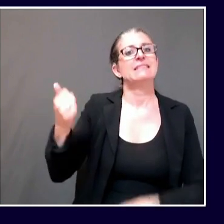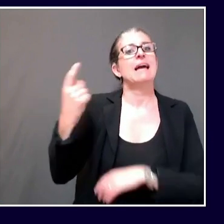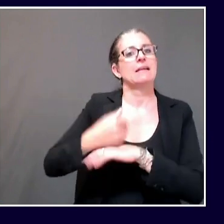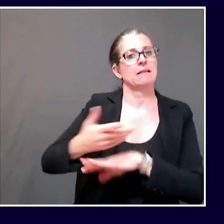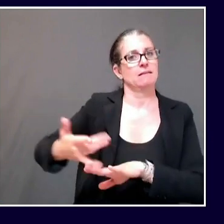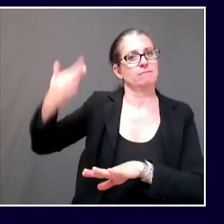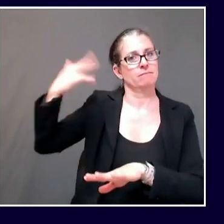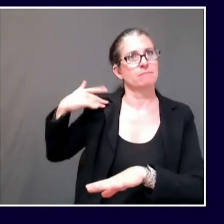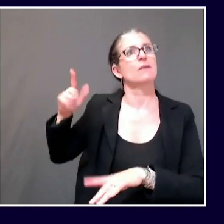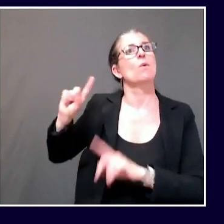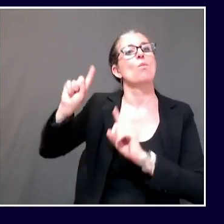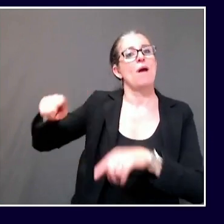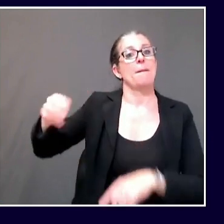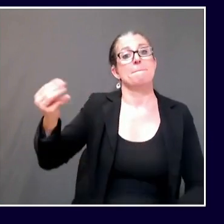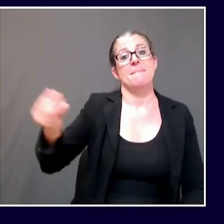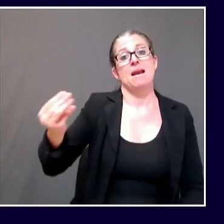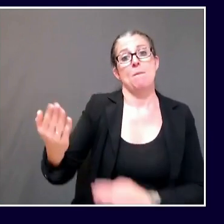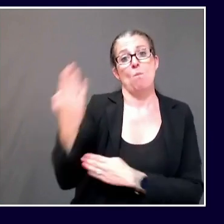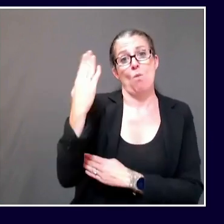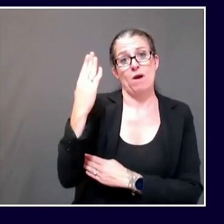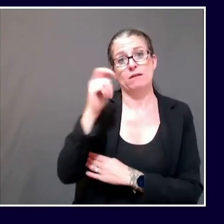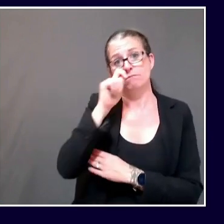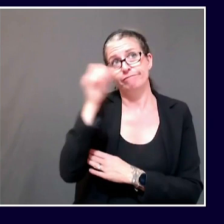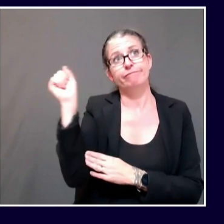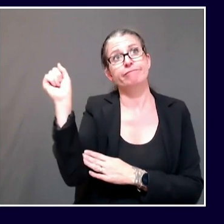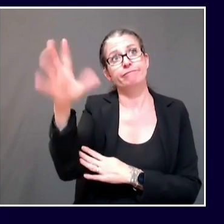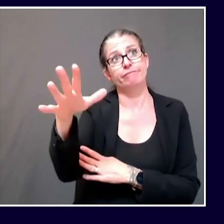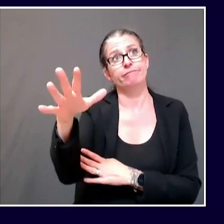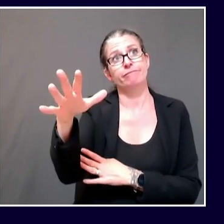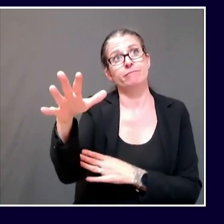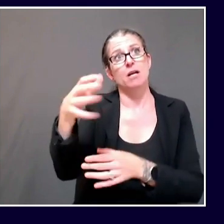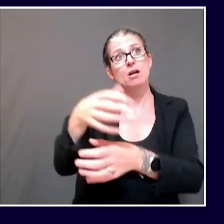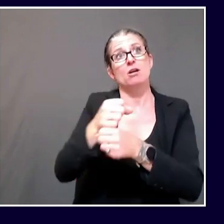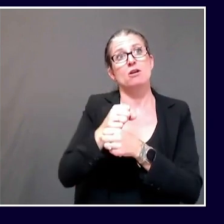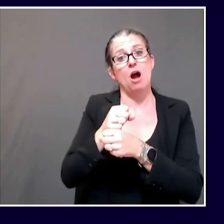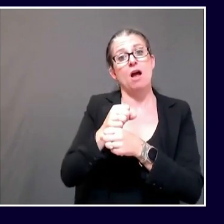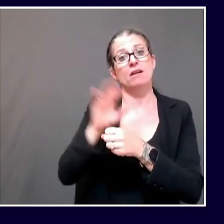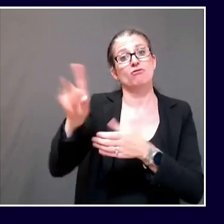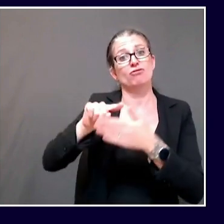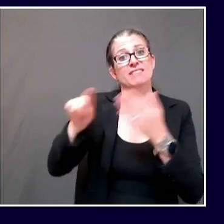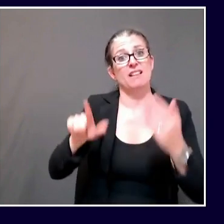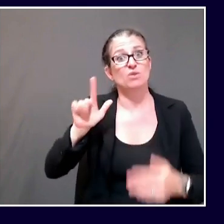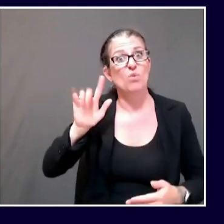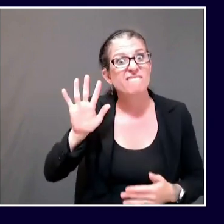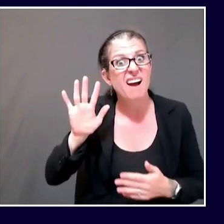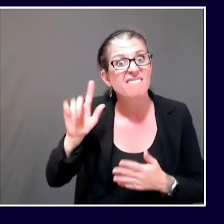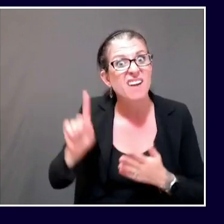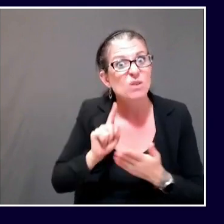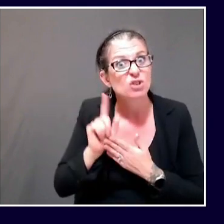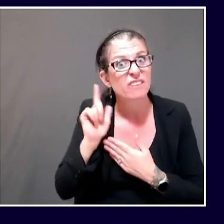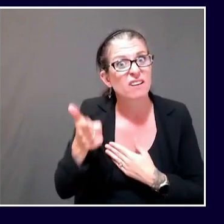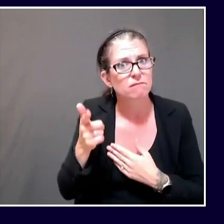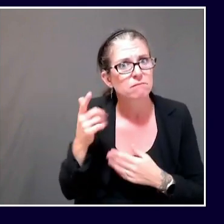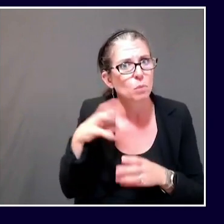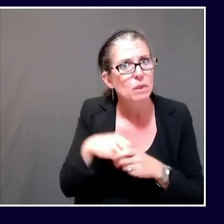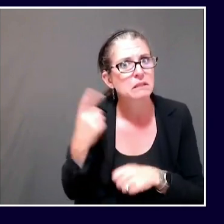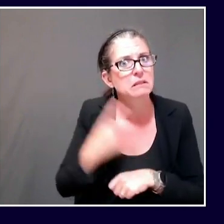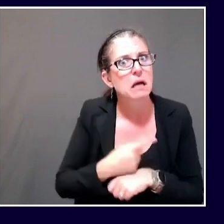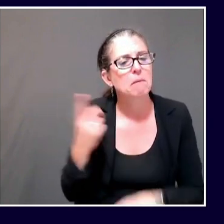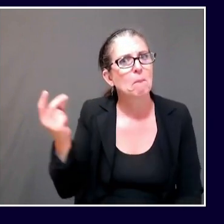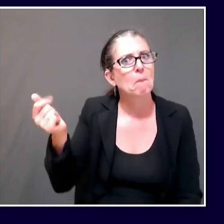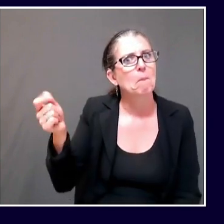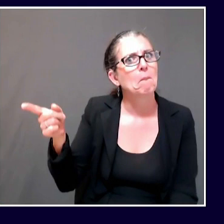Monday morning, and about 25 hours later had their test results, and those were sent to the Maine CDC lab. So there's a lot